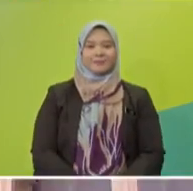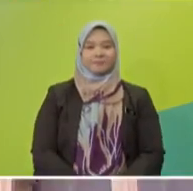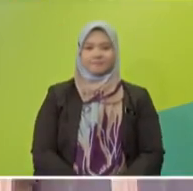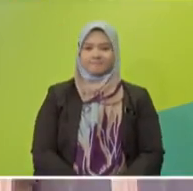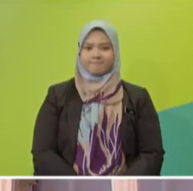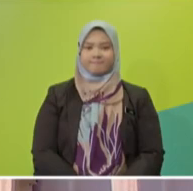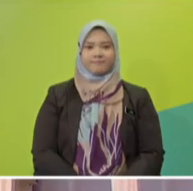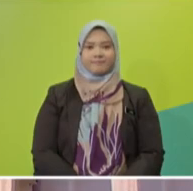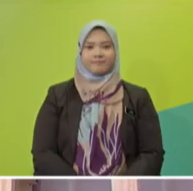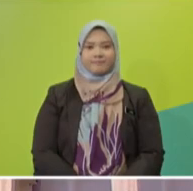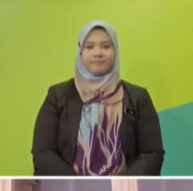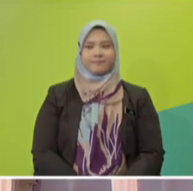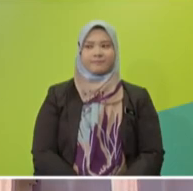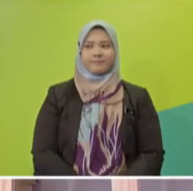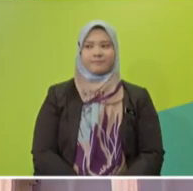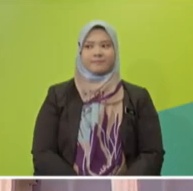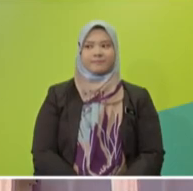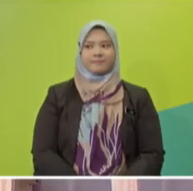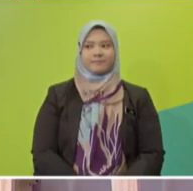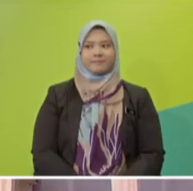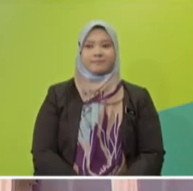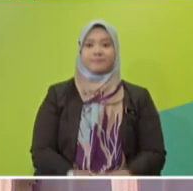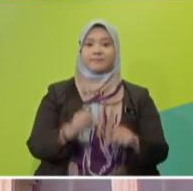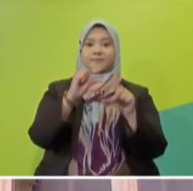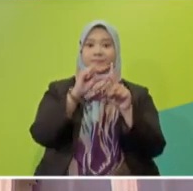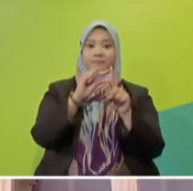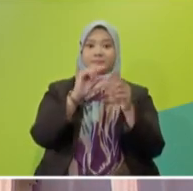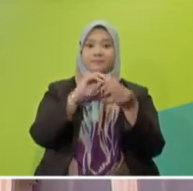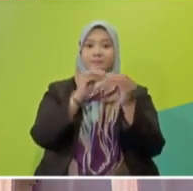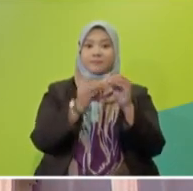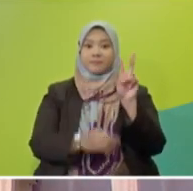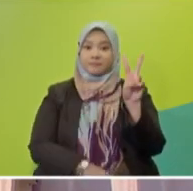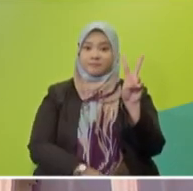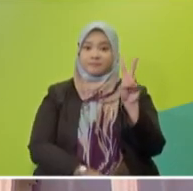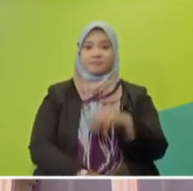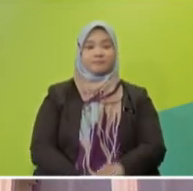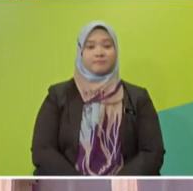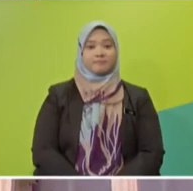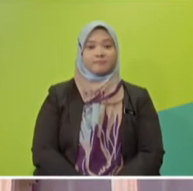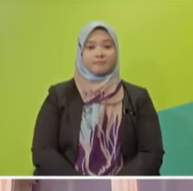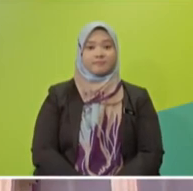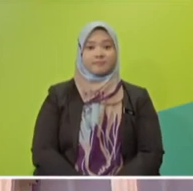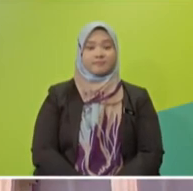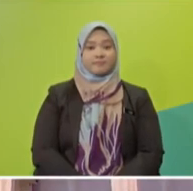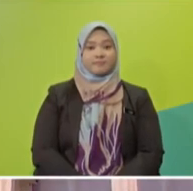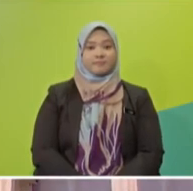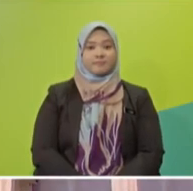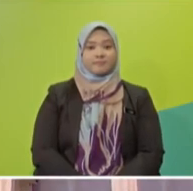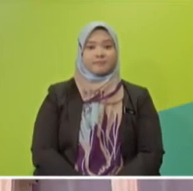with maybe Monis? Would you like to try the second one? Yes, teacher. Yes, Monis.